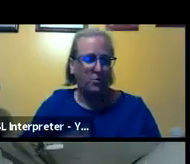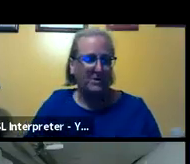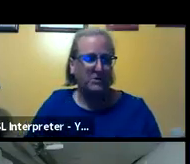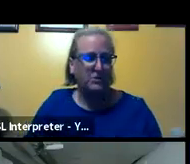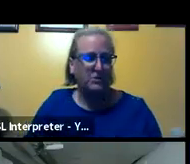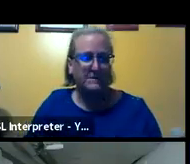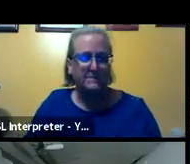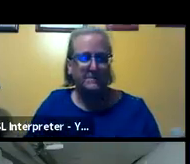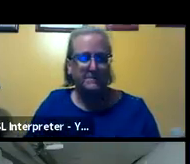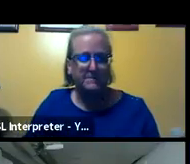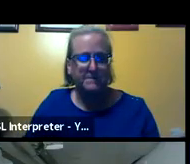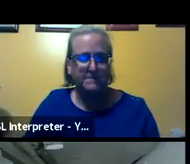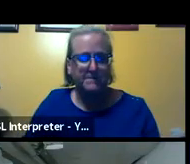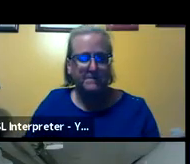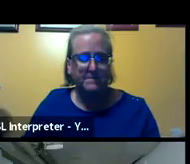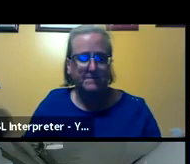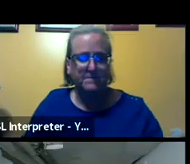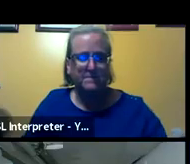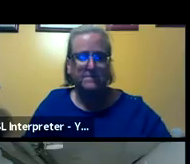well.